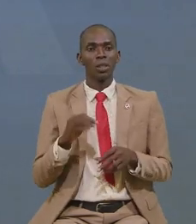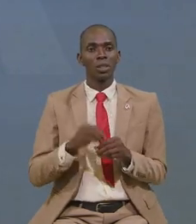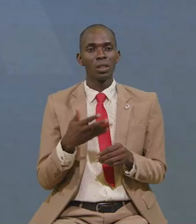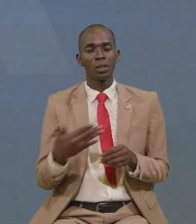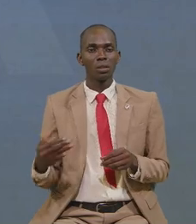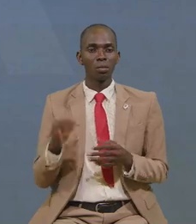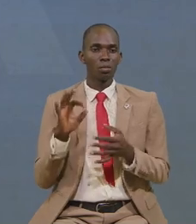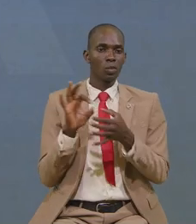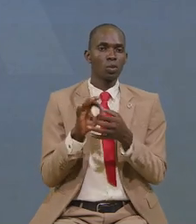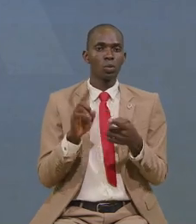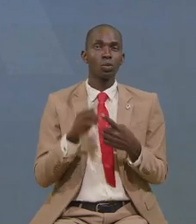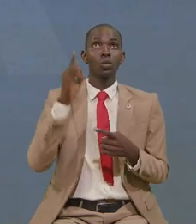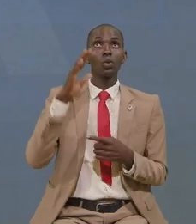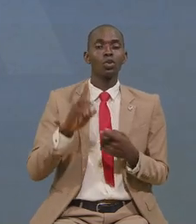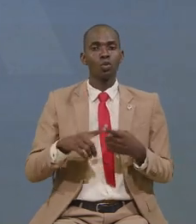make